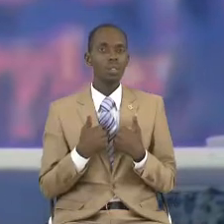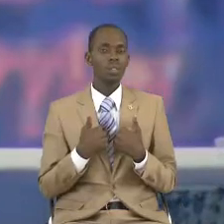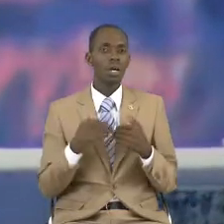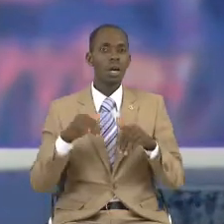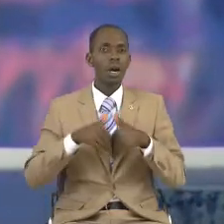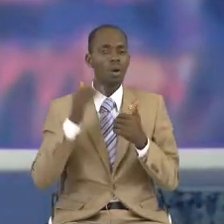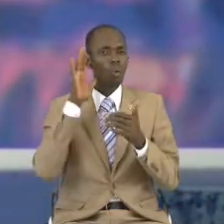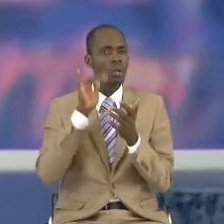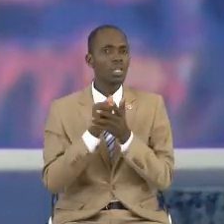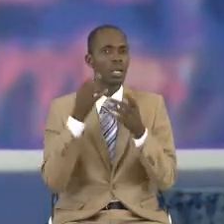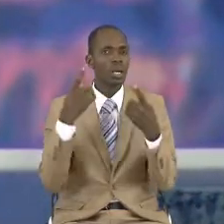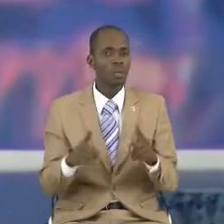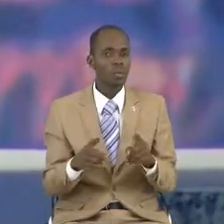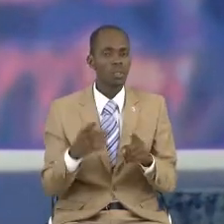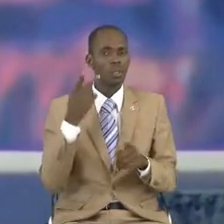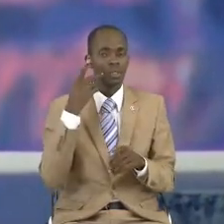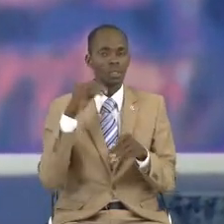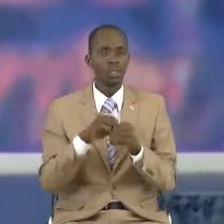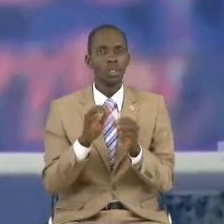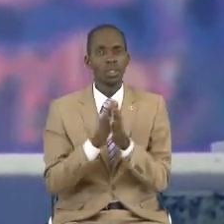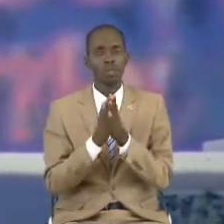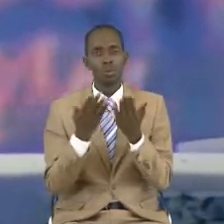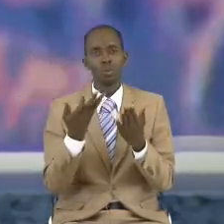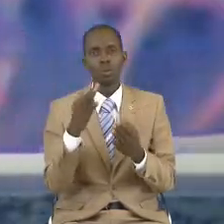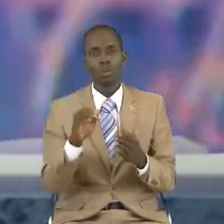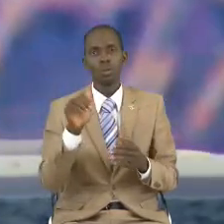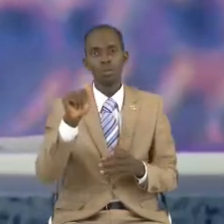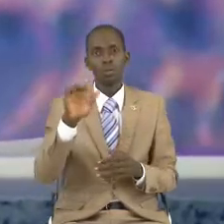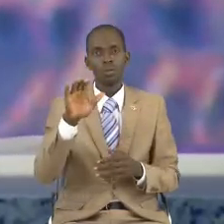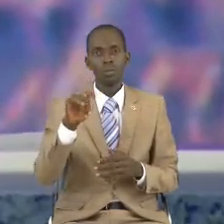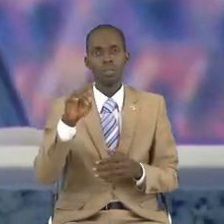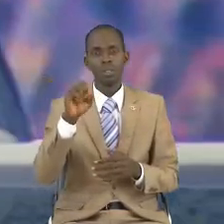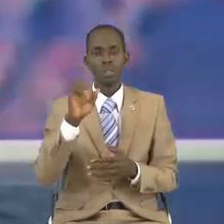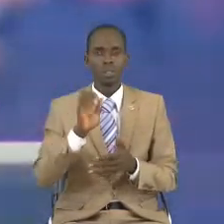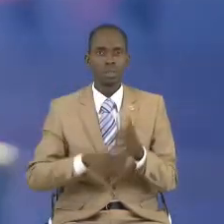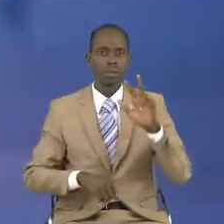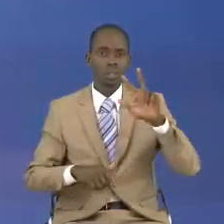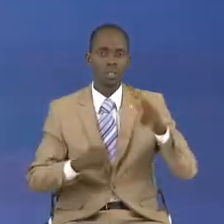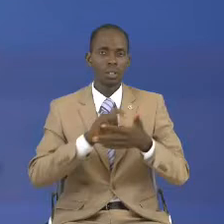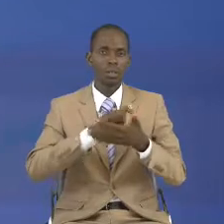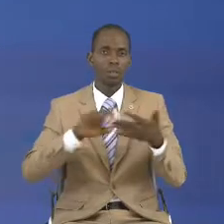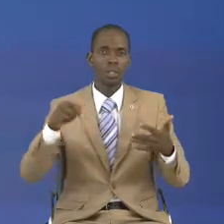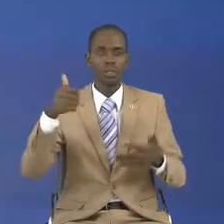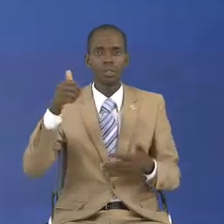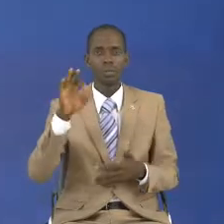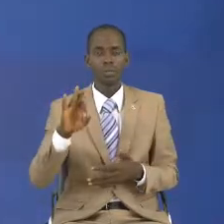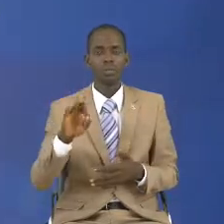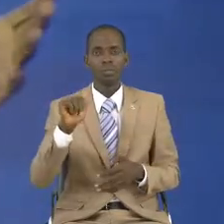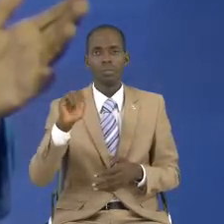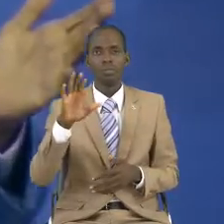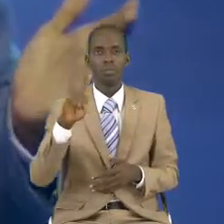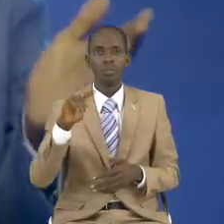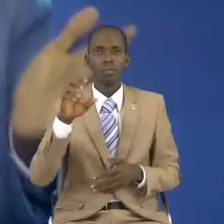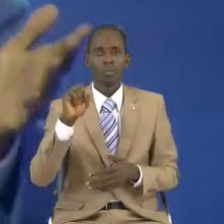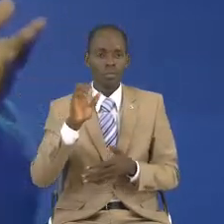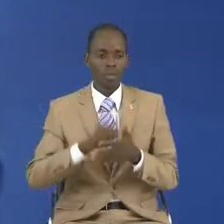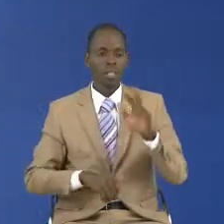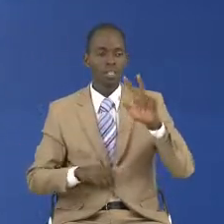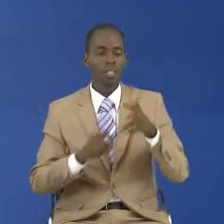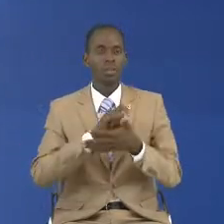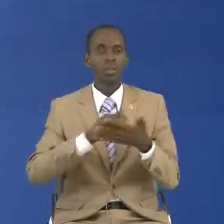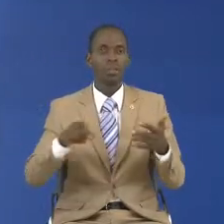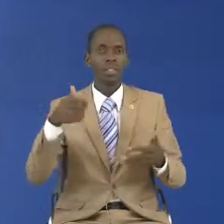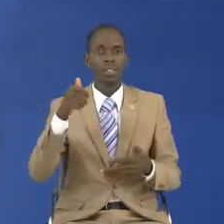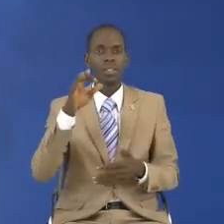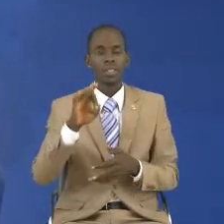acts chapter 3 a meeting from verse 19. acts chapter 3 repent